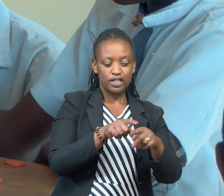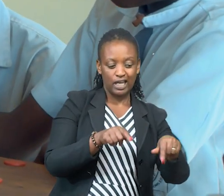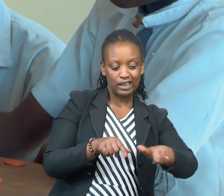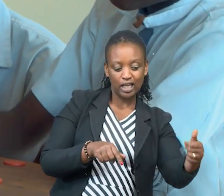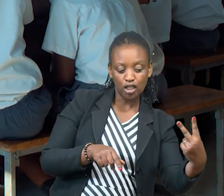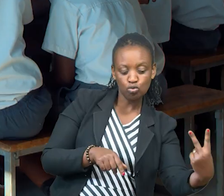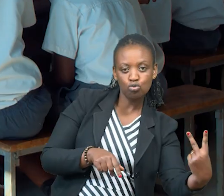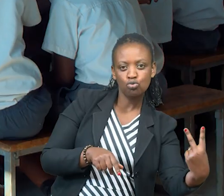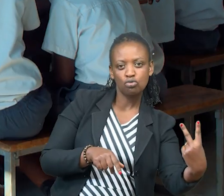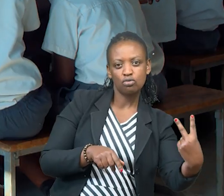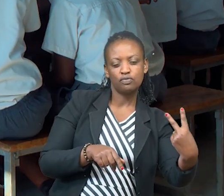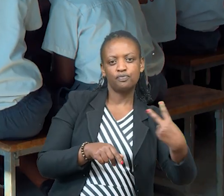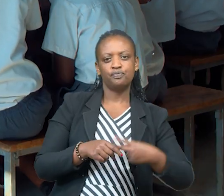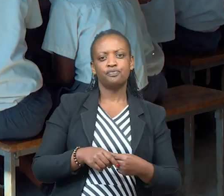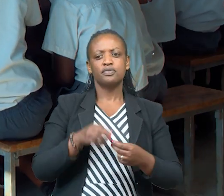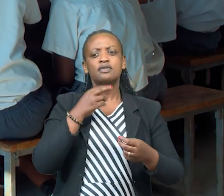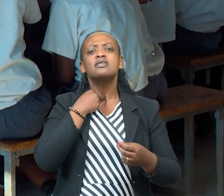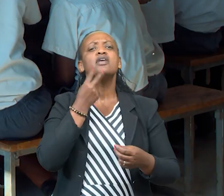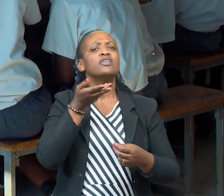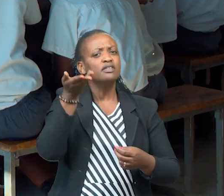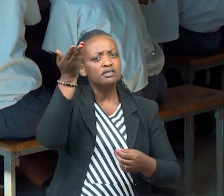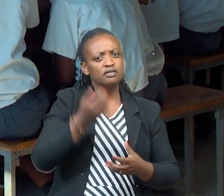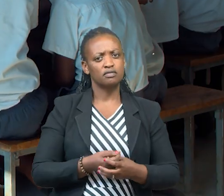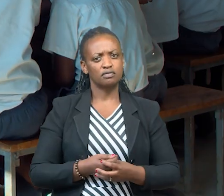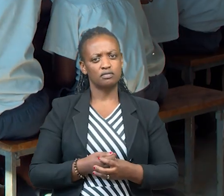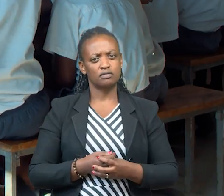Also those 2. Speak louder.